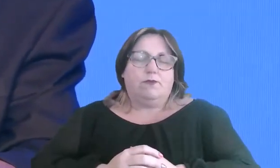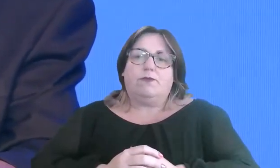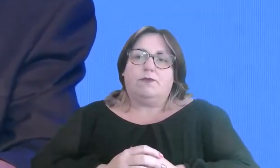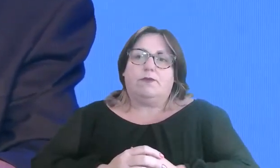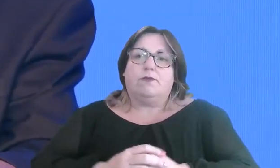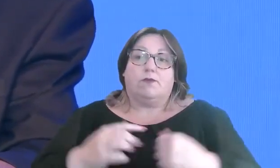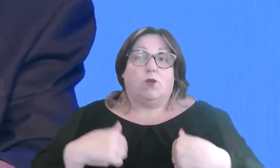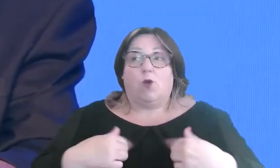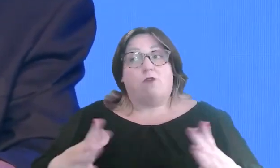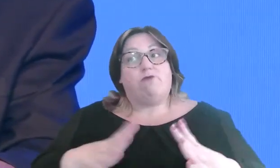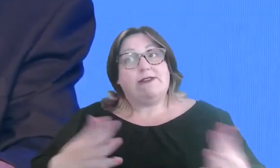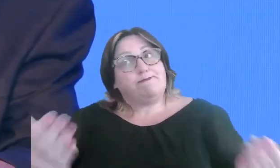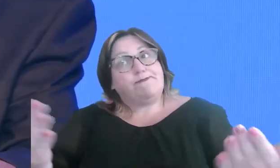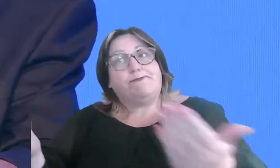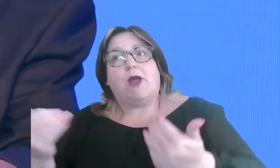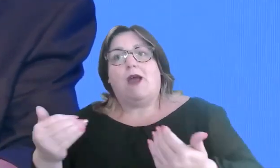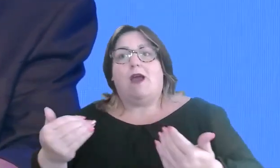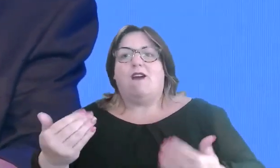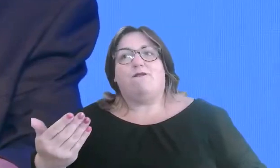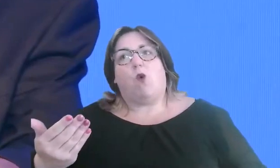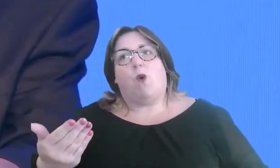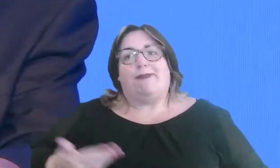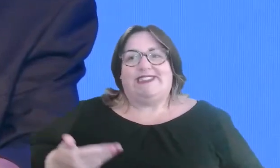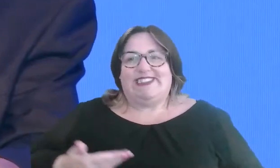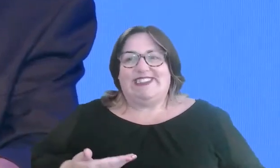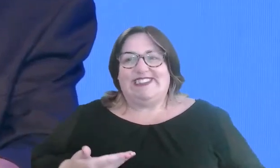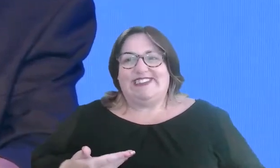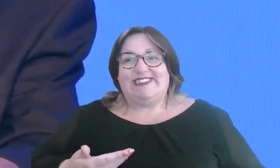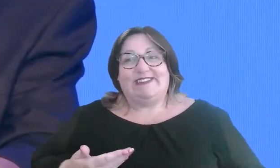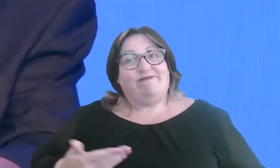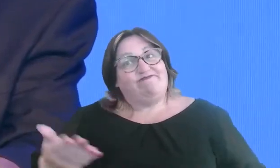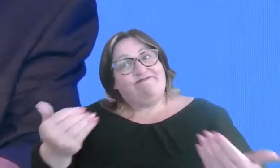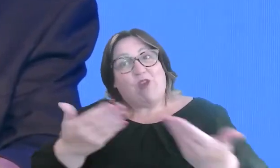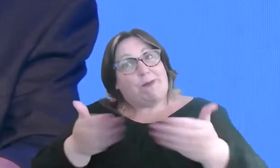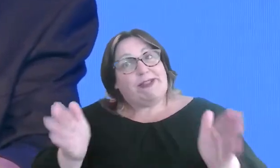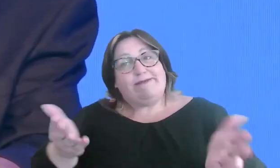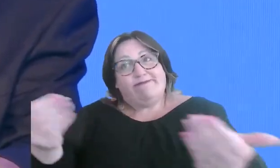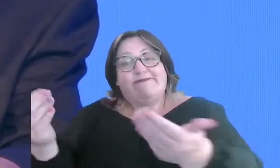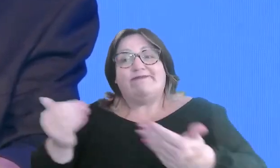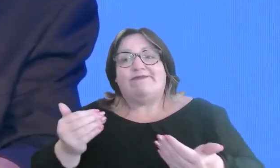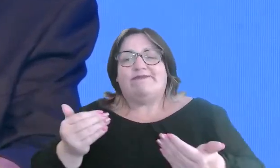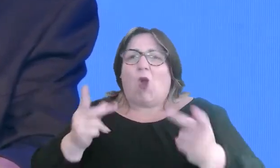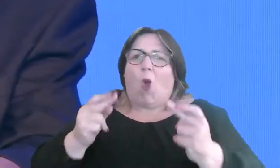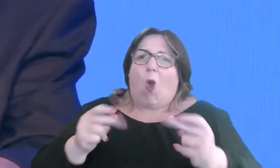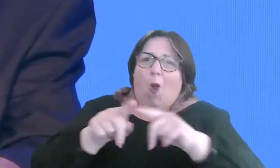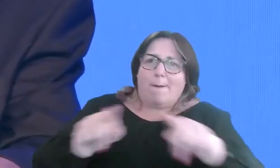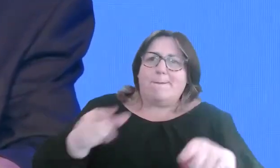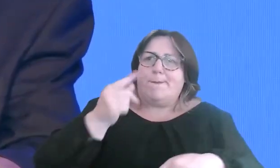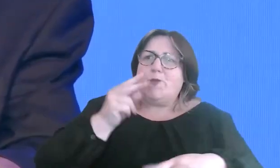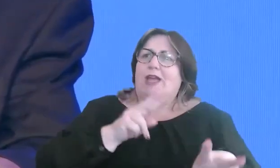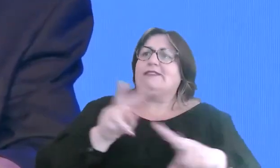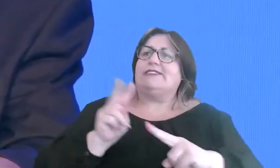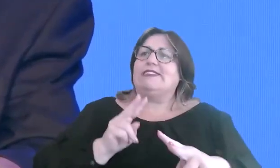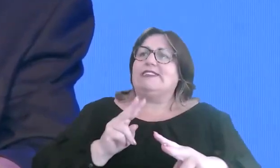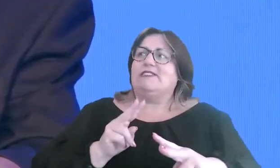for business. And I think and hope you can see that in our approach to trade, in the new deals that we've